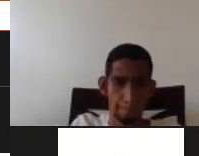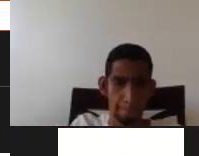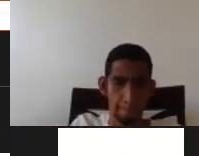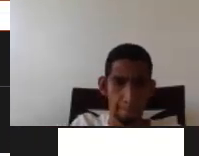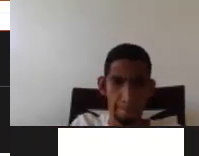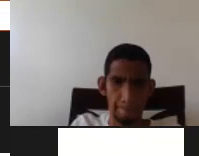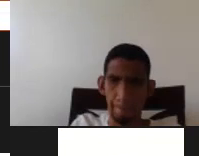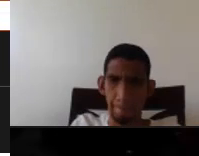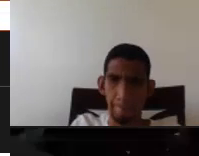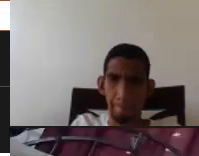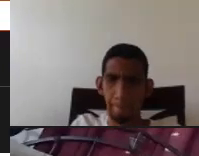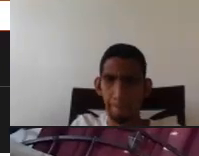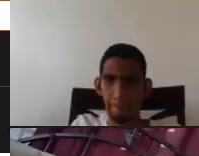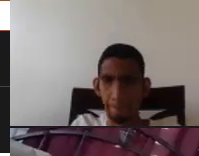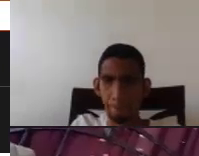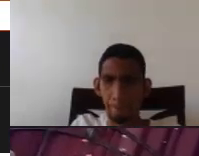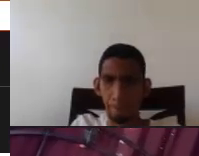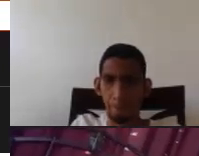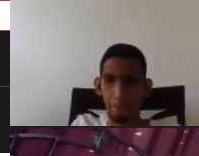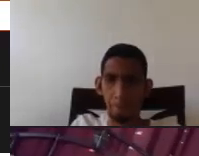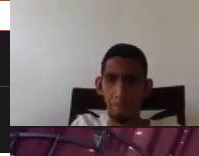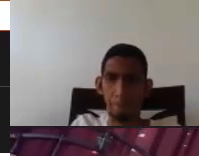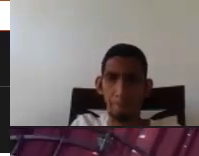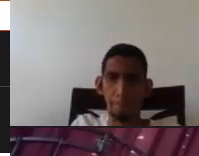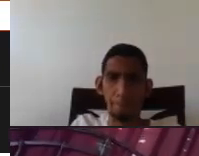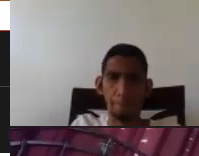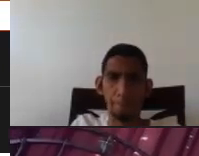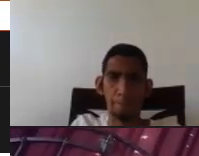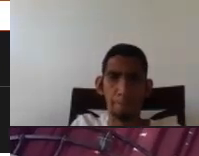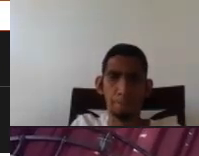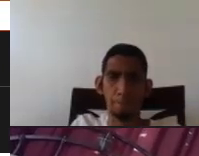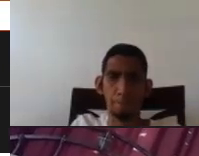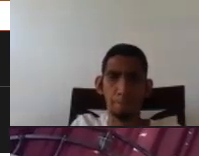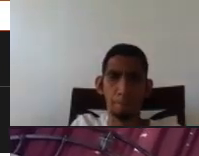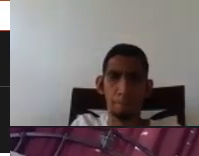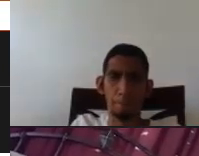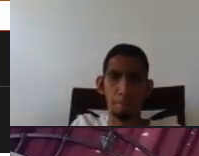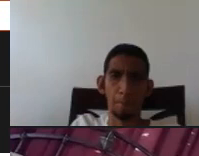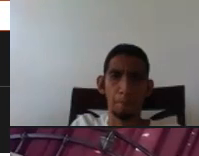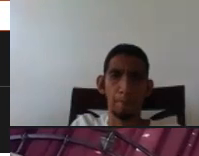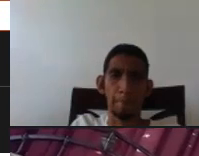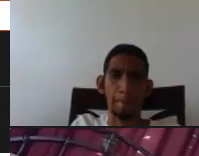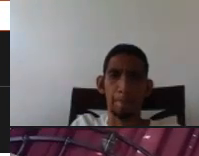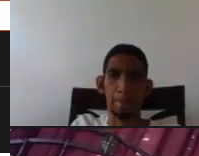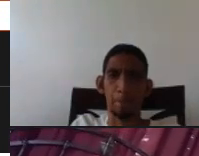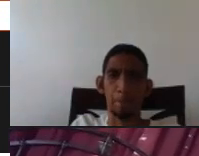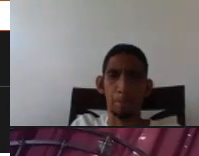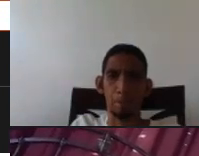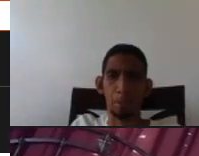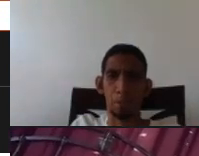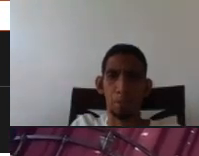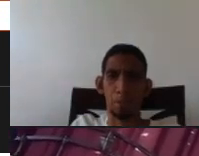I've talked about this before, but they really want participants in the All of Us research program to be true partners. They don't want them to be viewed as patients